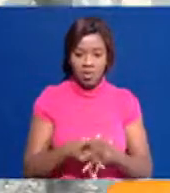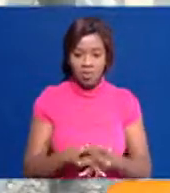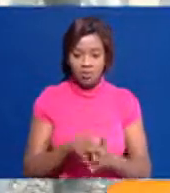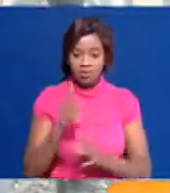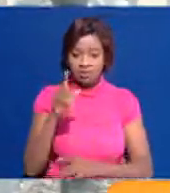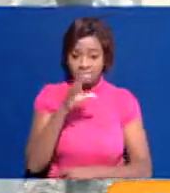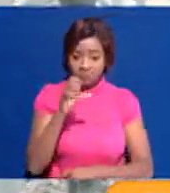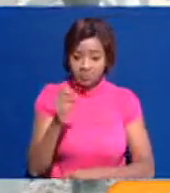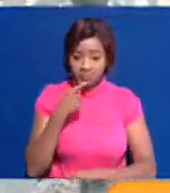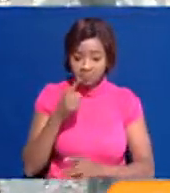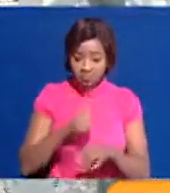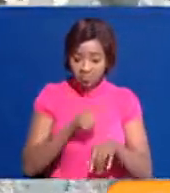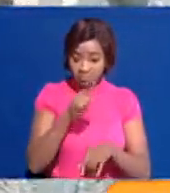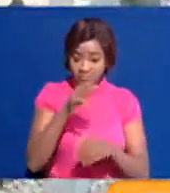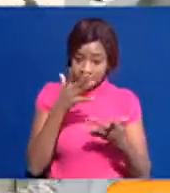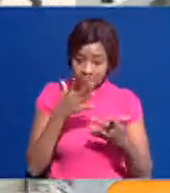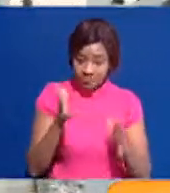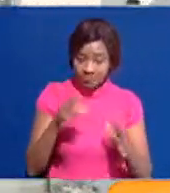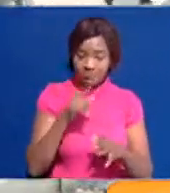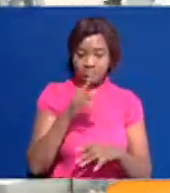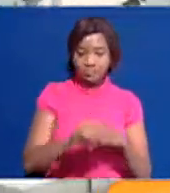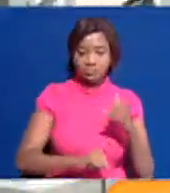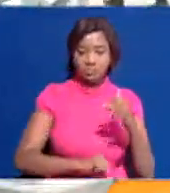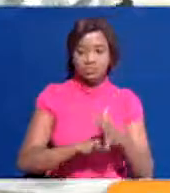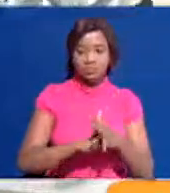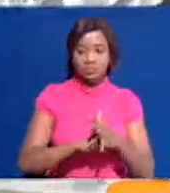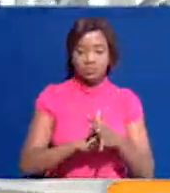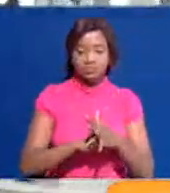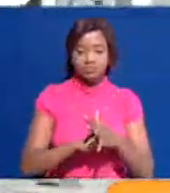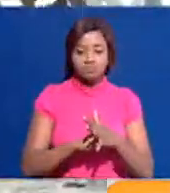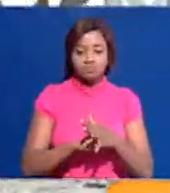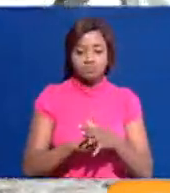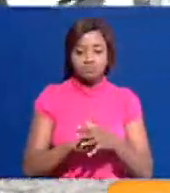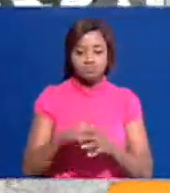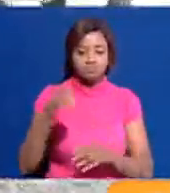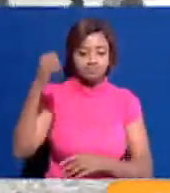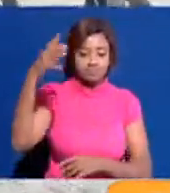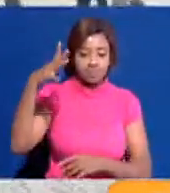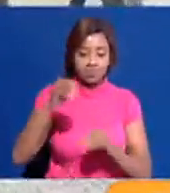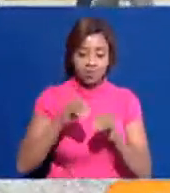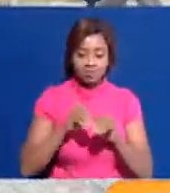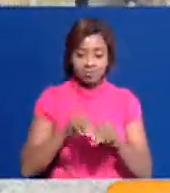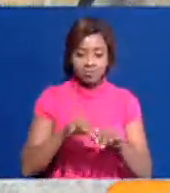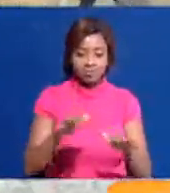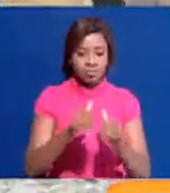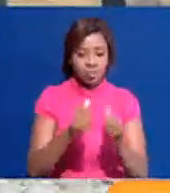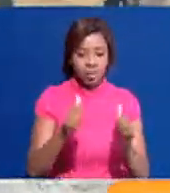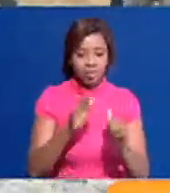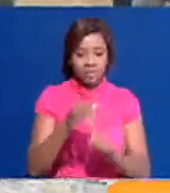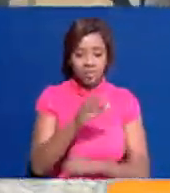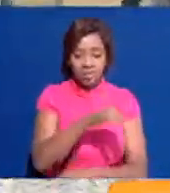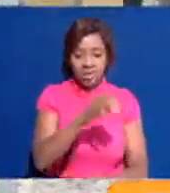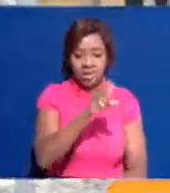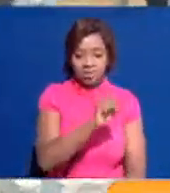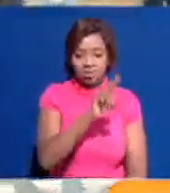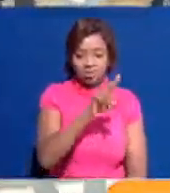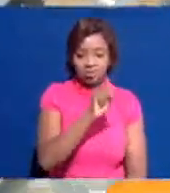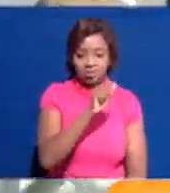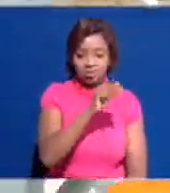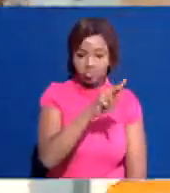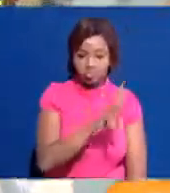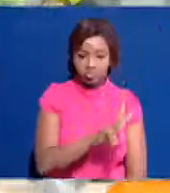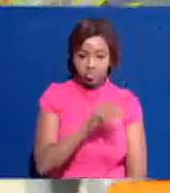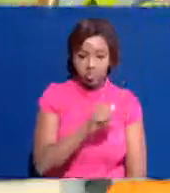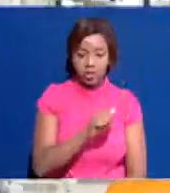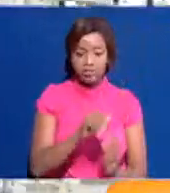once complete, the station will support the infrastructural flow of power from Suswa to the coast region and reduce the over-reliance